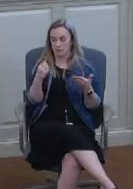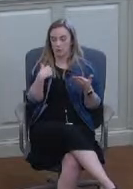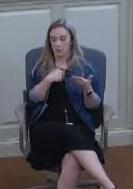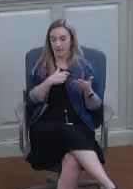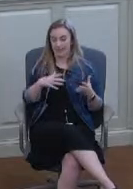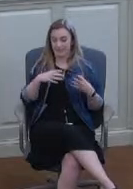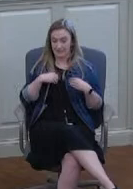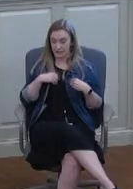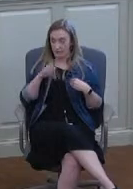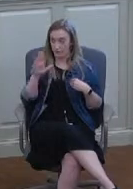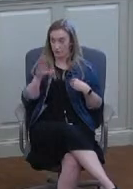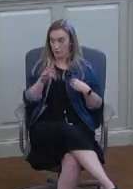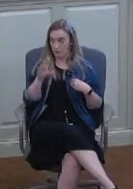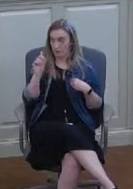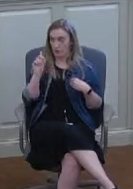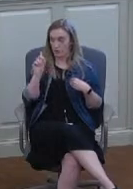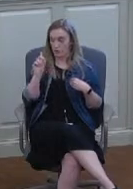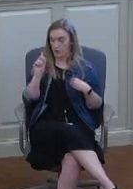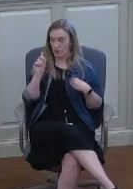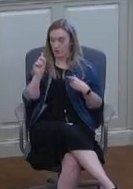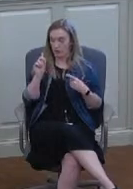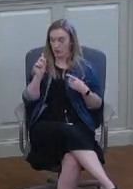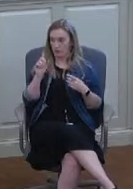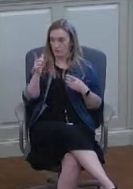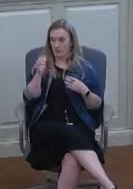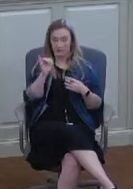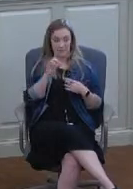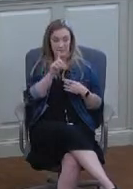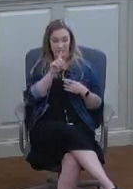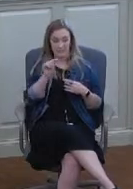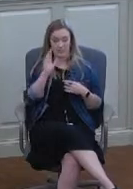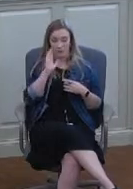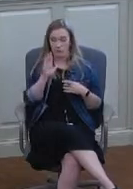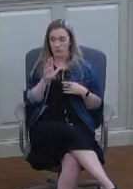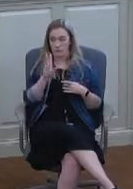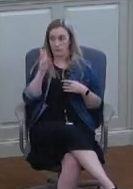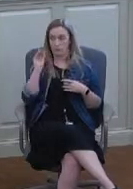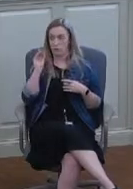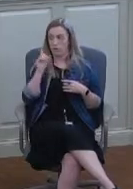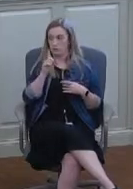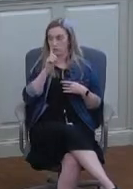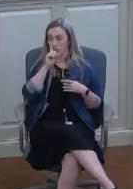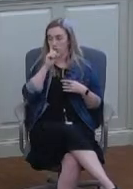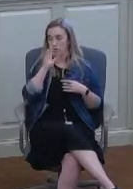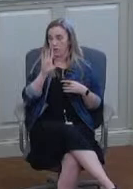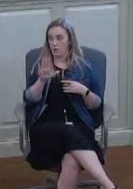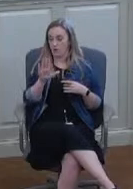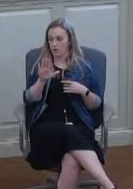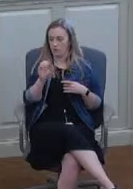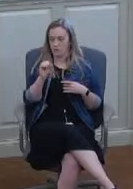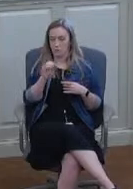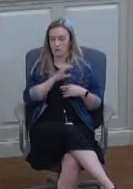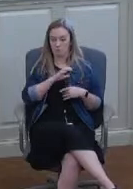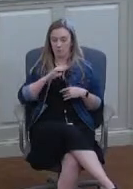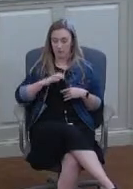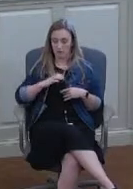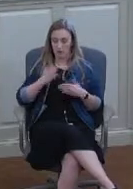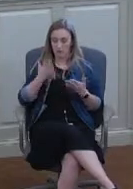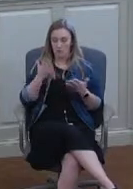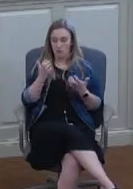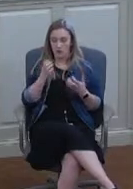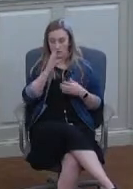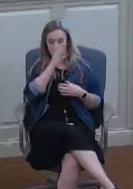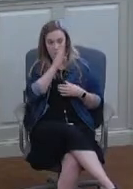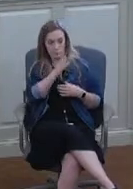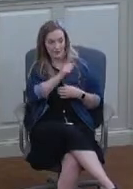accept your withdrawal and the withdrawal of the second? Commissioner Terry will withdraw her second. And so the commission would like to direct